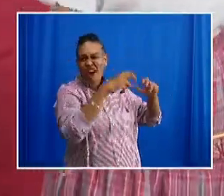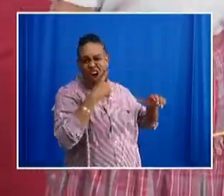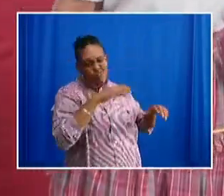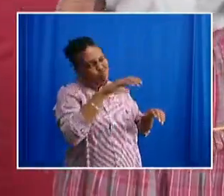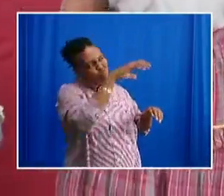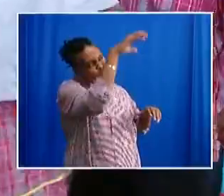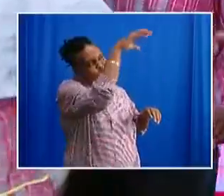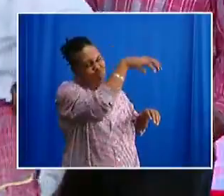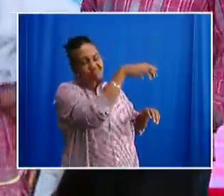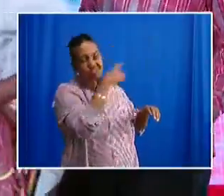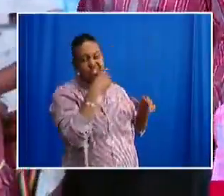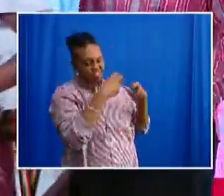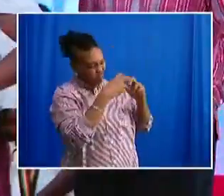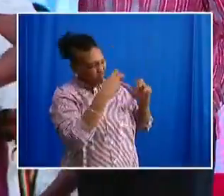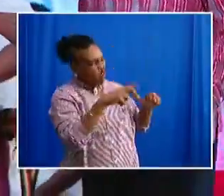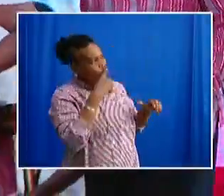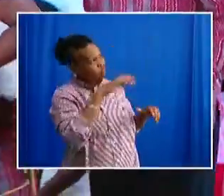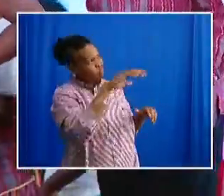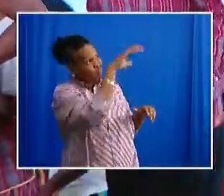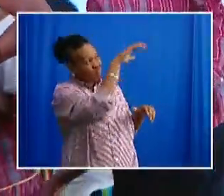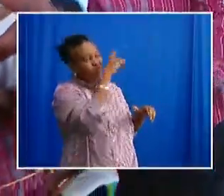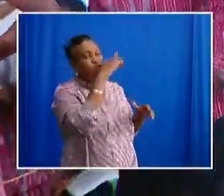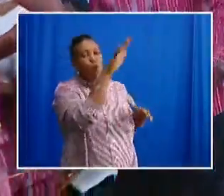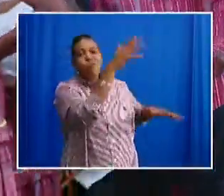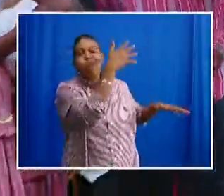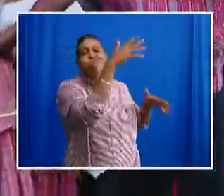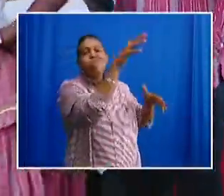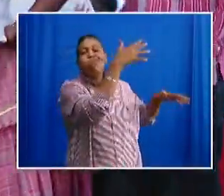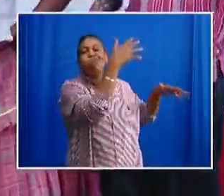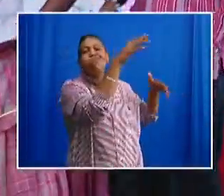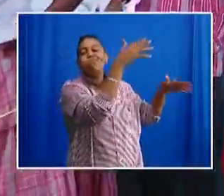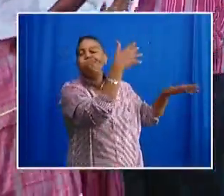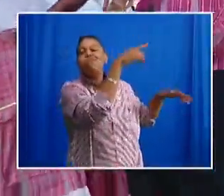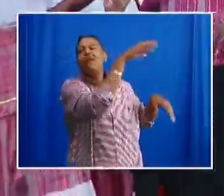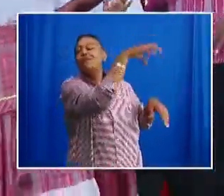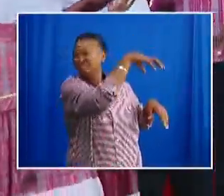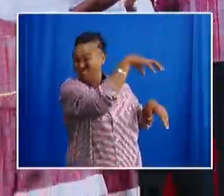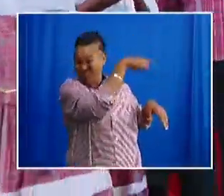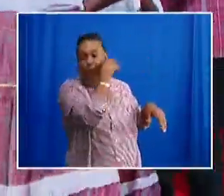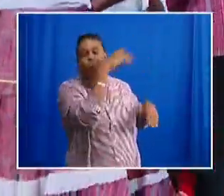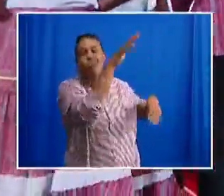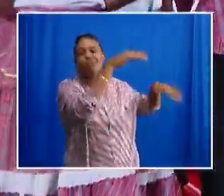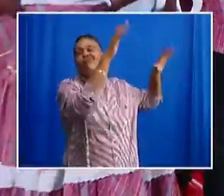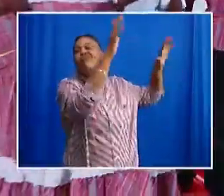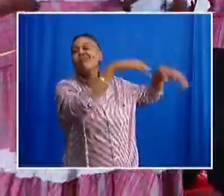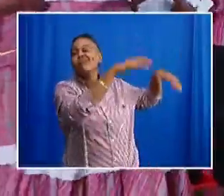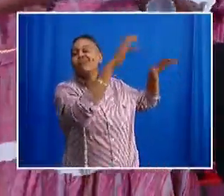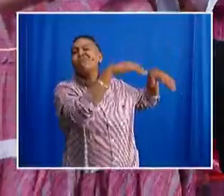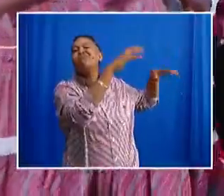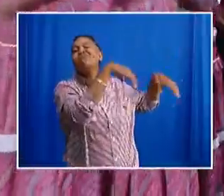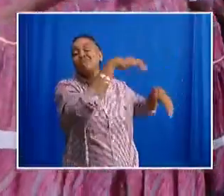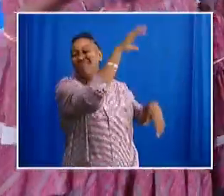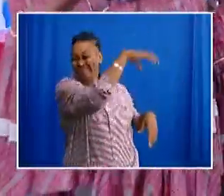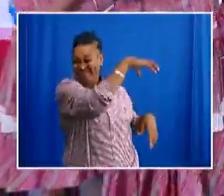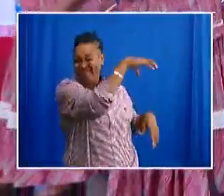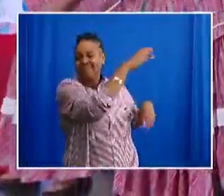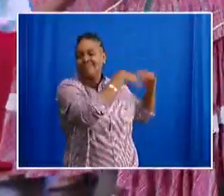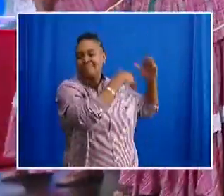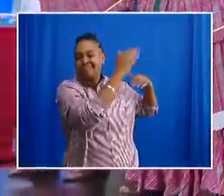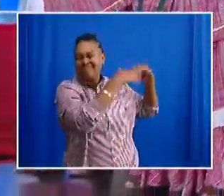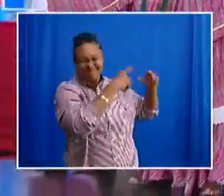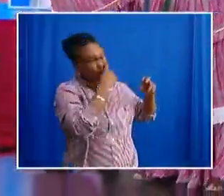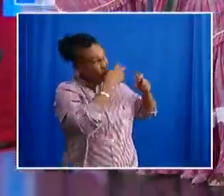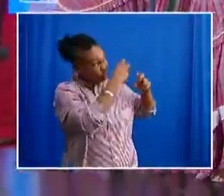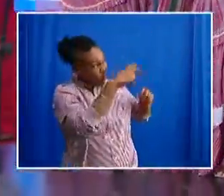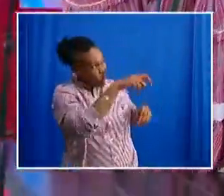rocky ground, the breeze come blow on it, the rain come wet it up, me build it